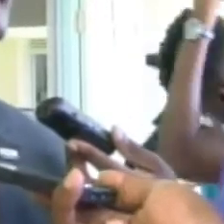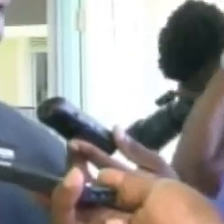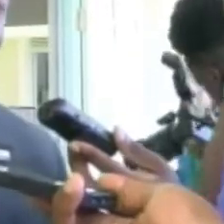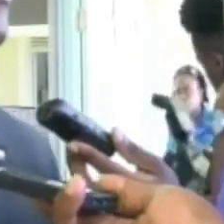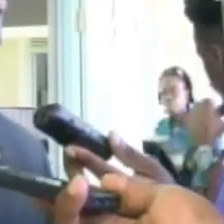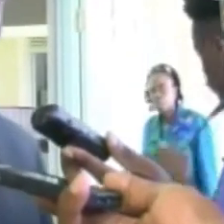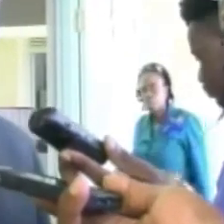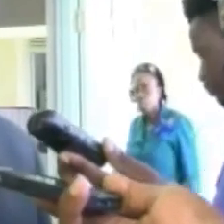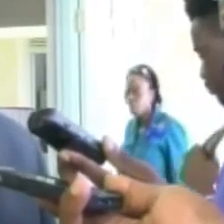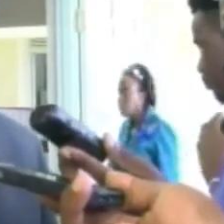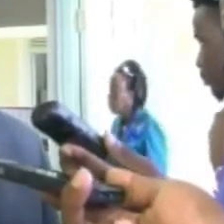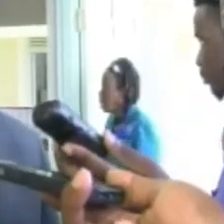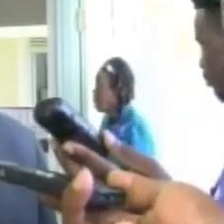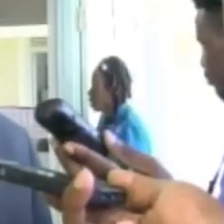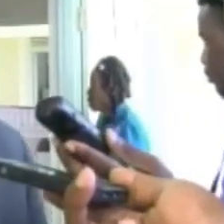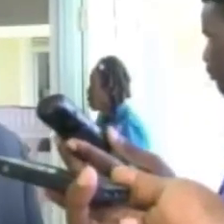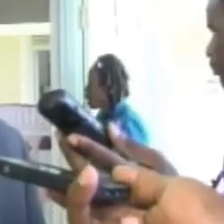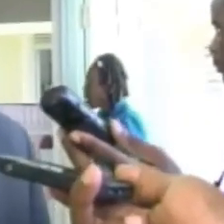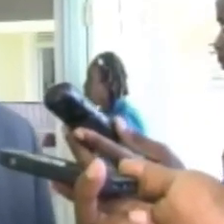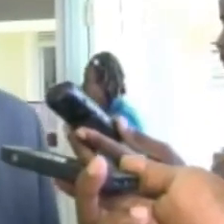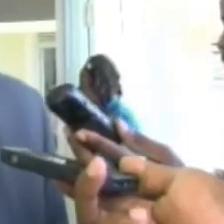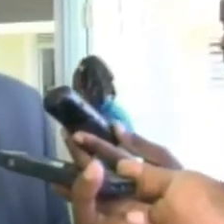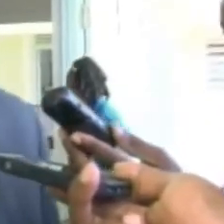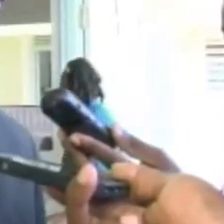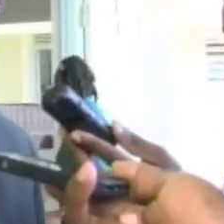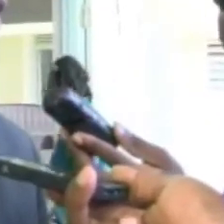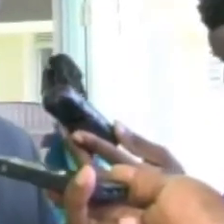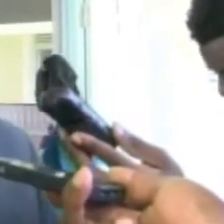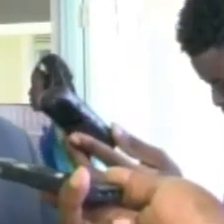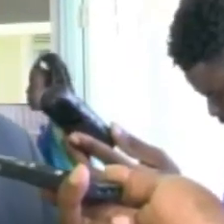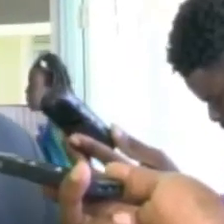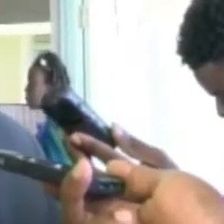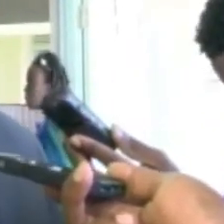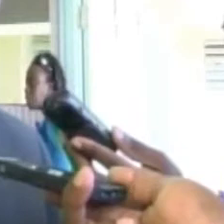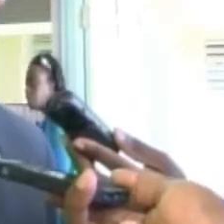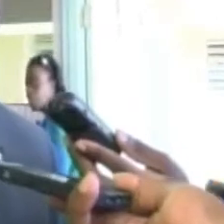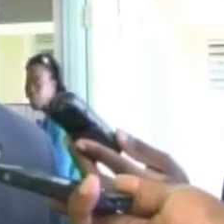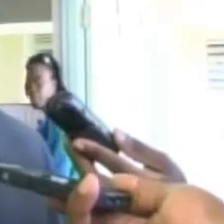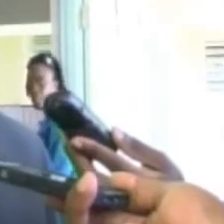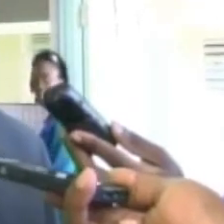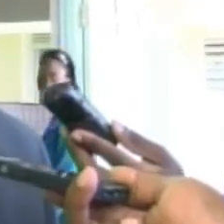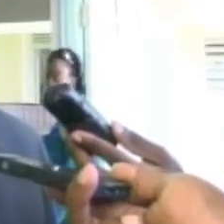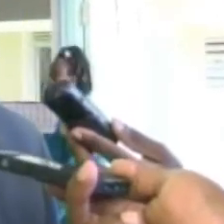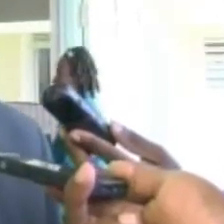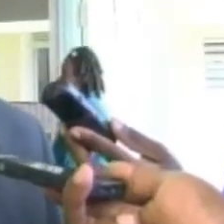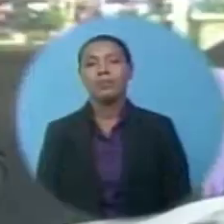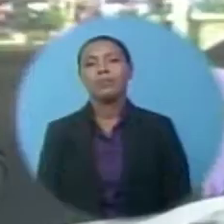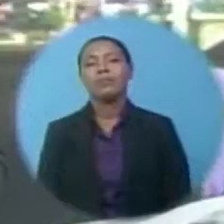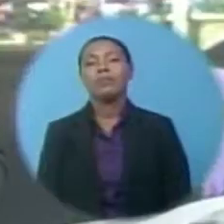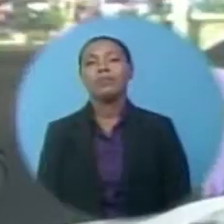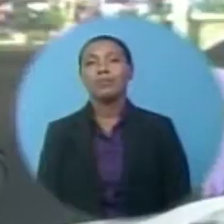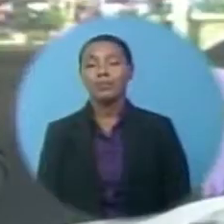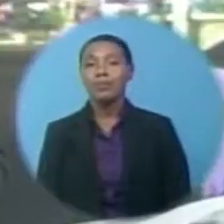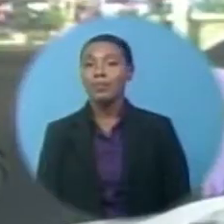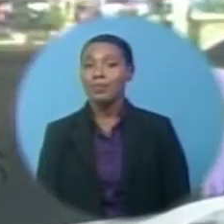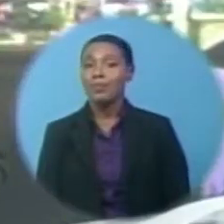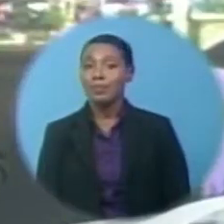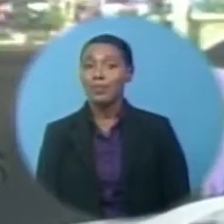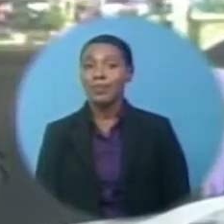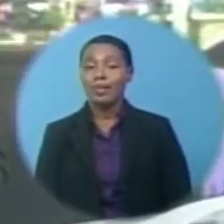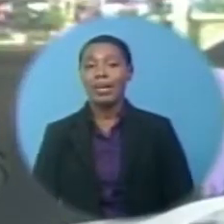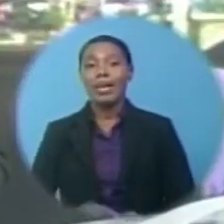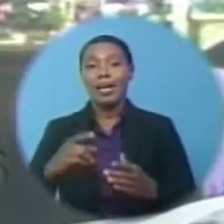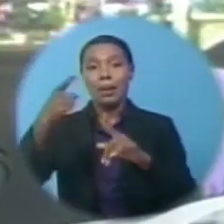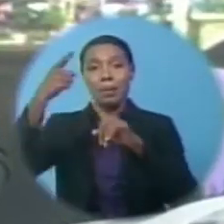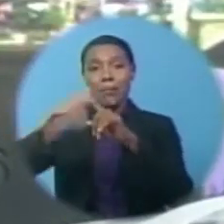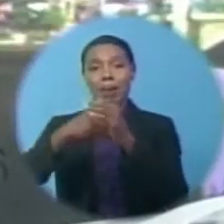General. So I'm saying that people are concerned about this issue. Because it's not only about me, it's about our society on the whole. More than